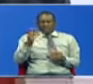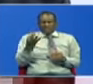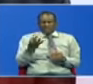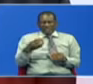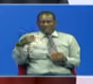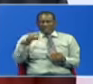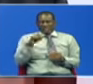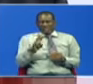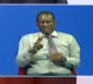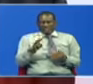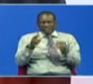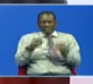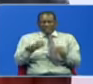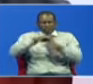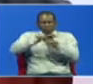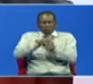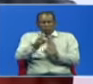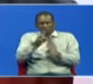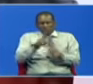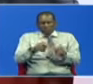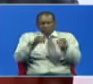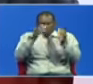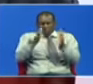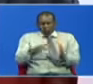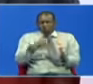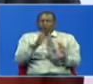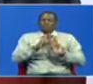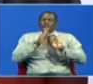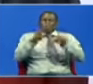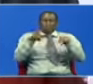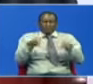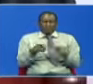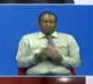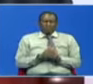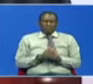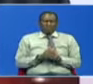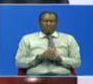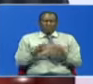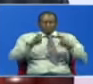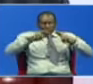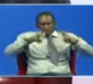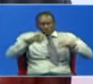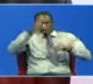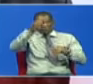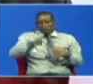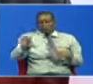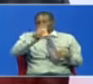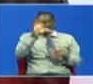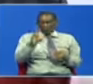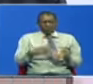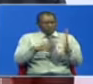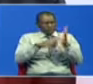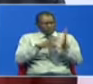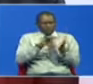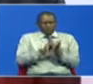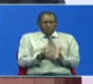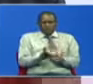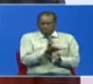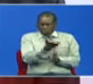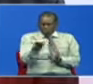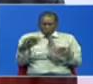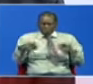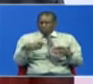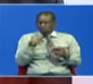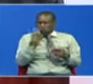HIV COVID positive case that we are reporting. Studies from South Africa have indicated that those who are